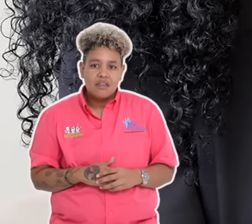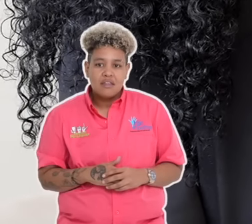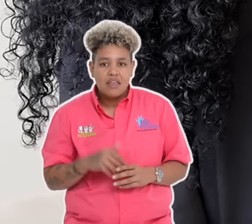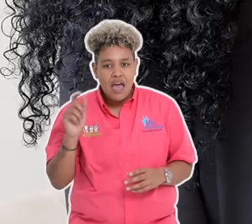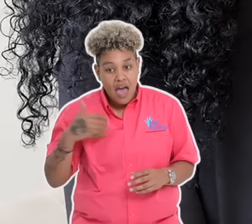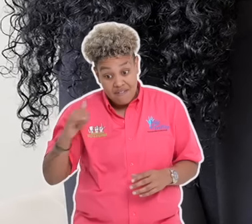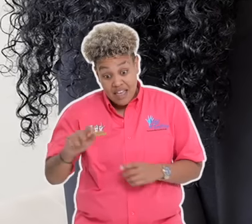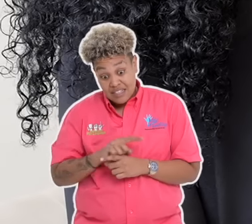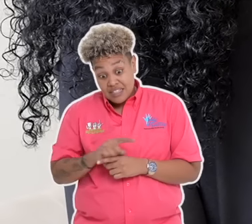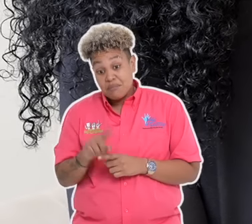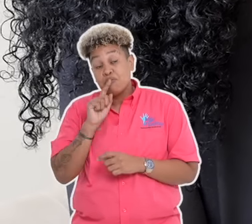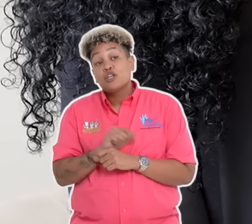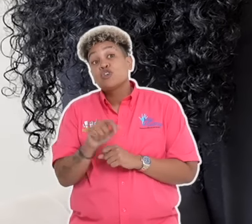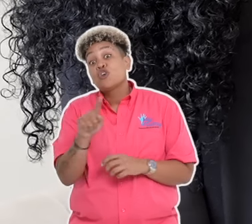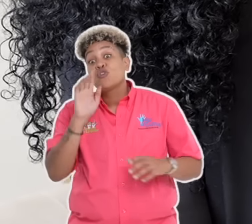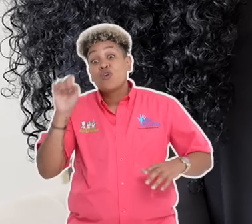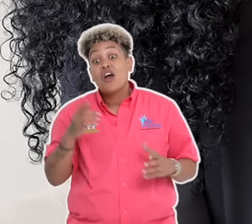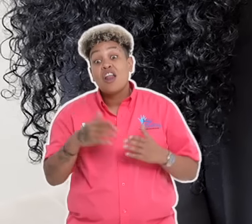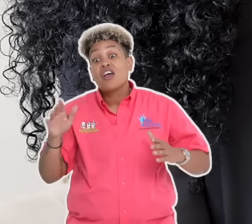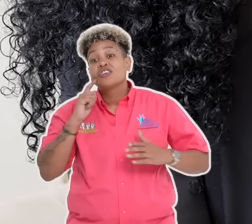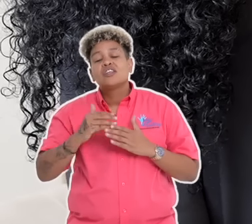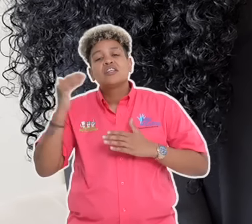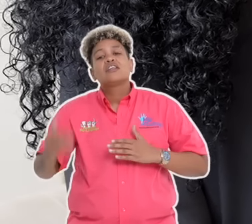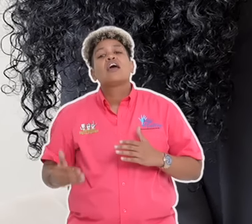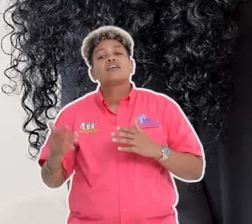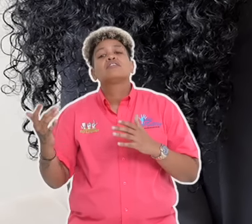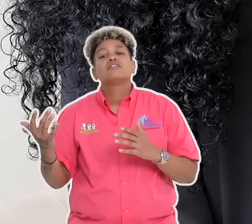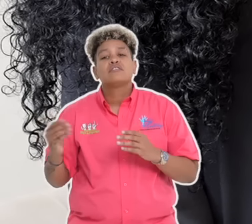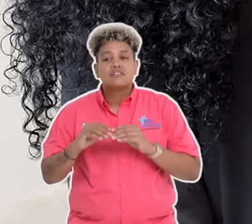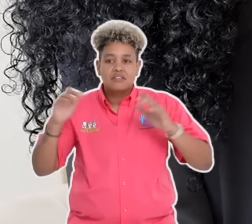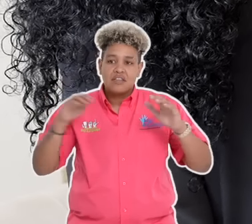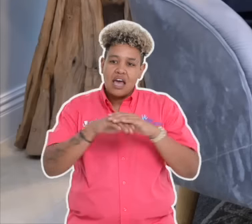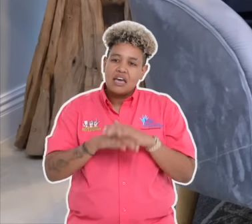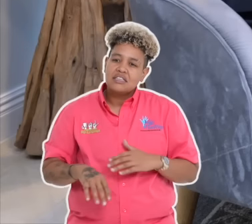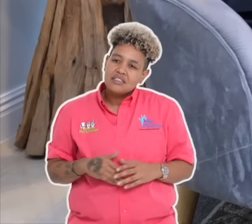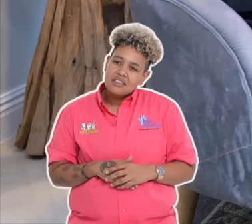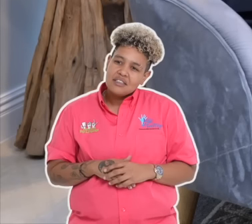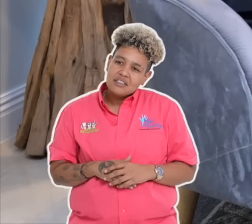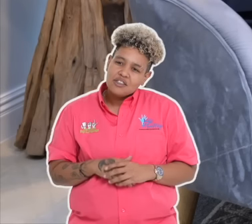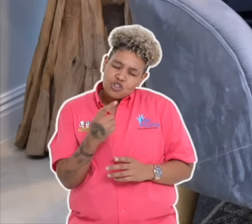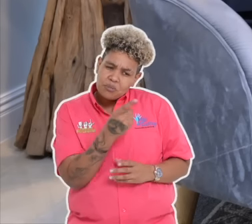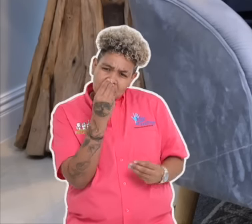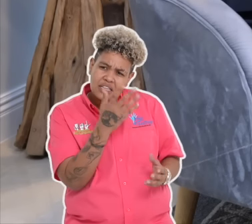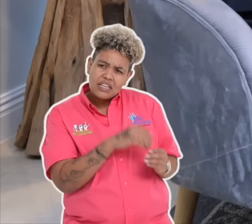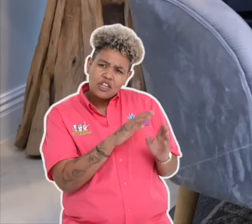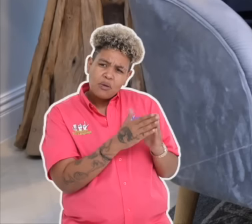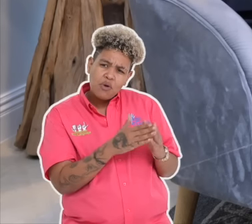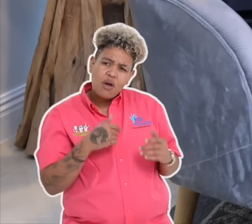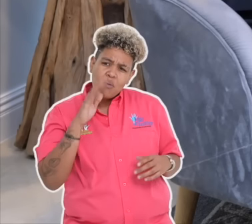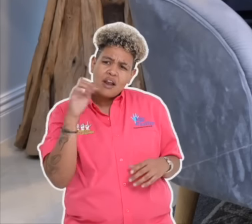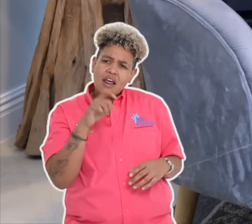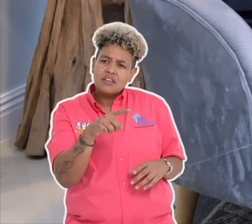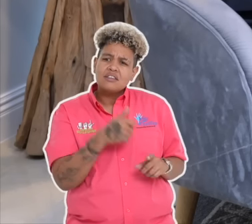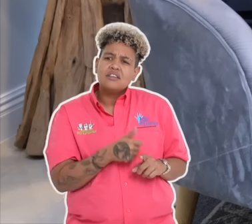so having that discipline will make sure that you are launched into the next stratosphere of success. And those are the small habits. There's something that you said in your book, and I'm